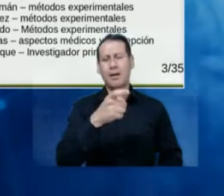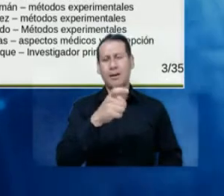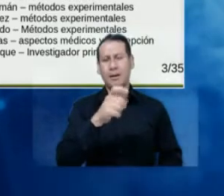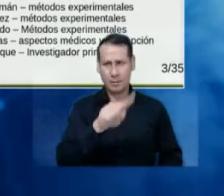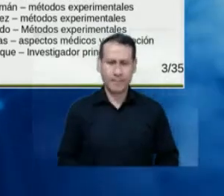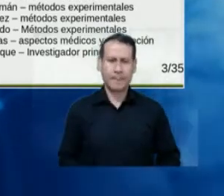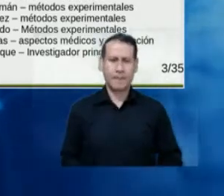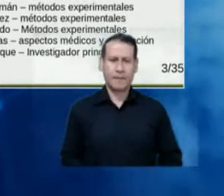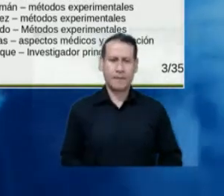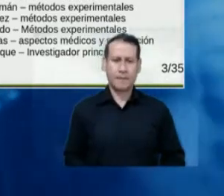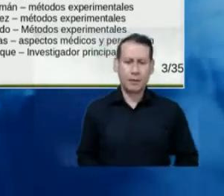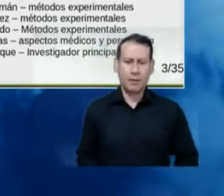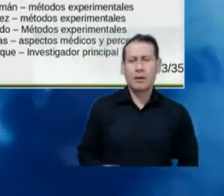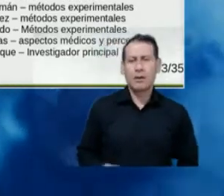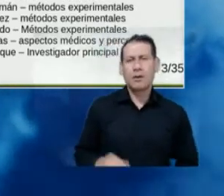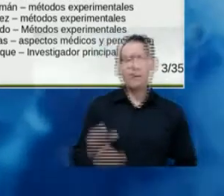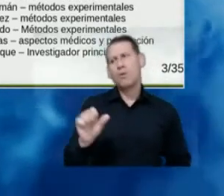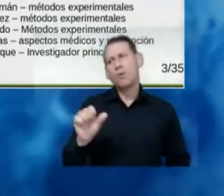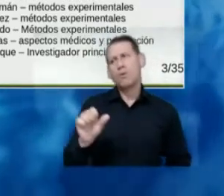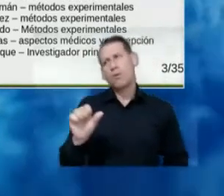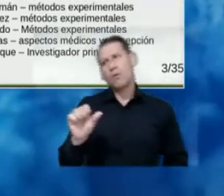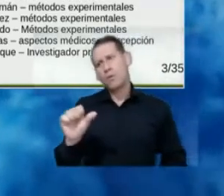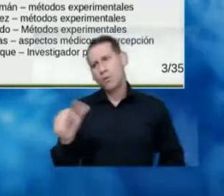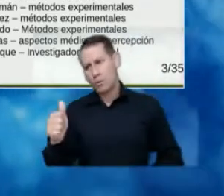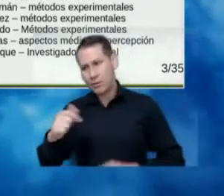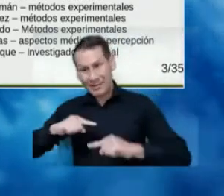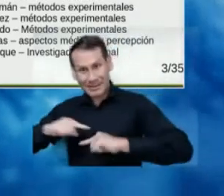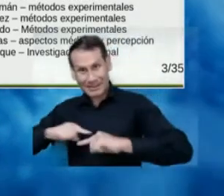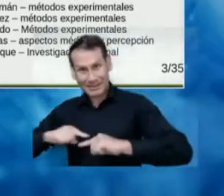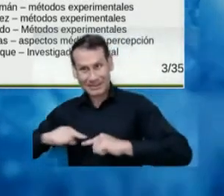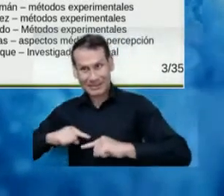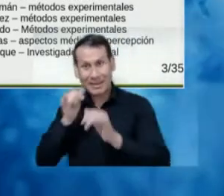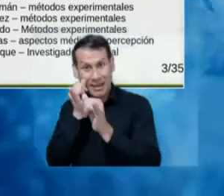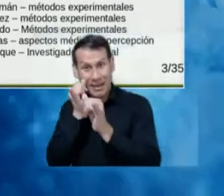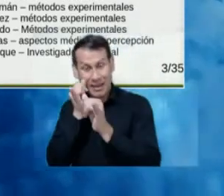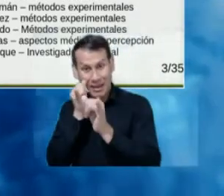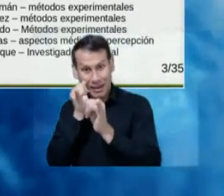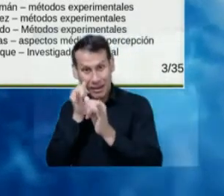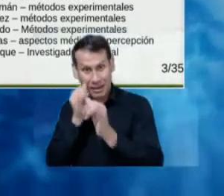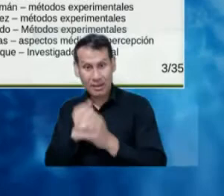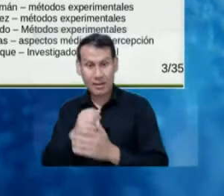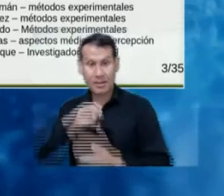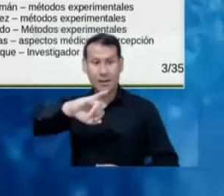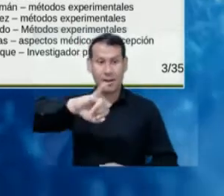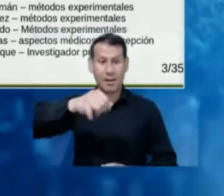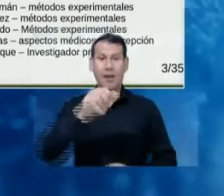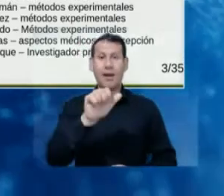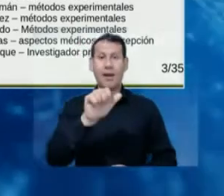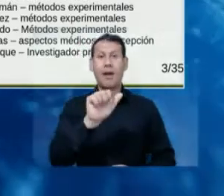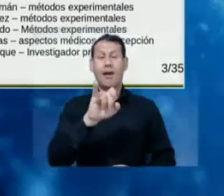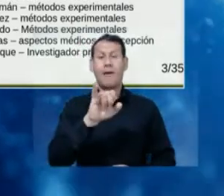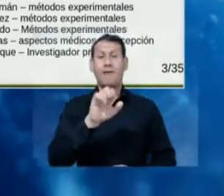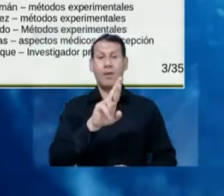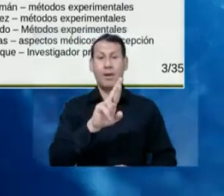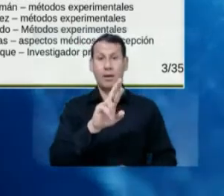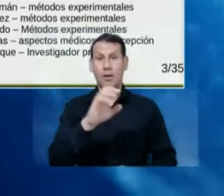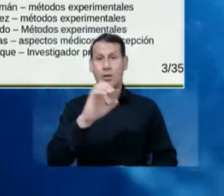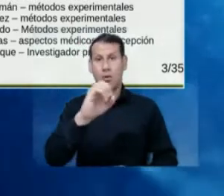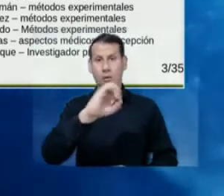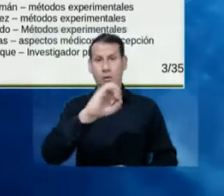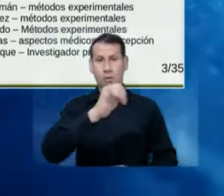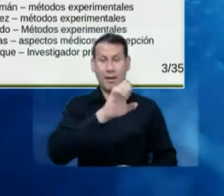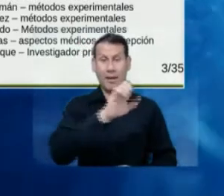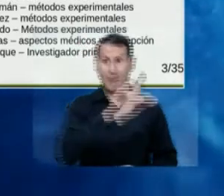the overall management of the project is Edwin Ferrer, an engineer, Javier Ojeda,